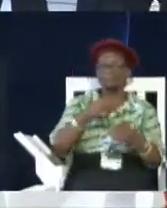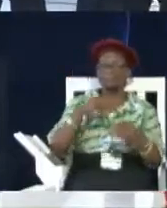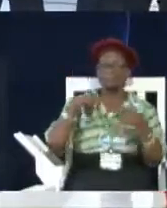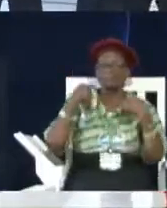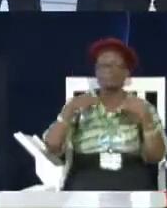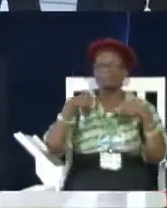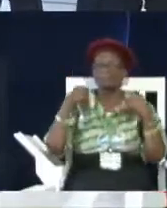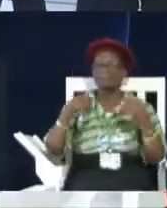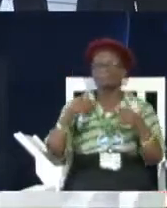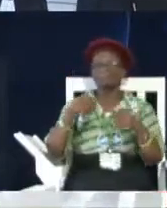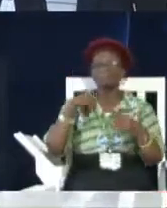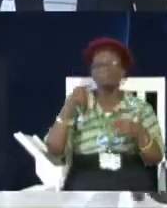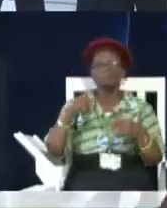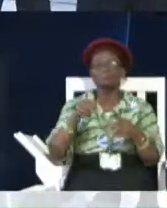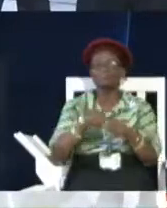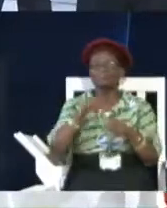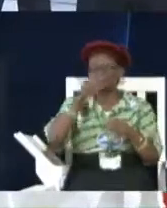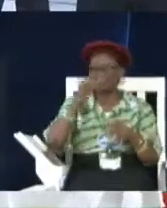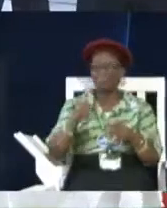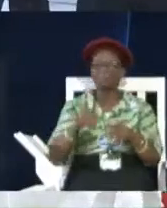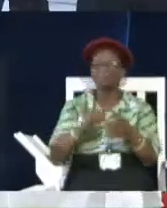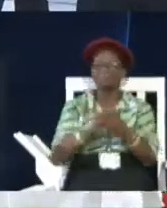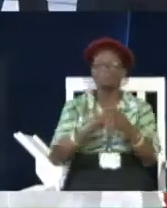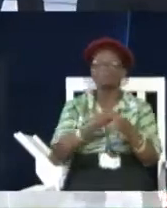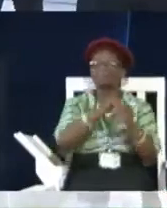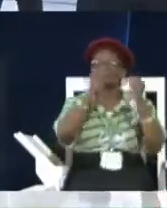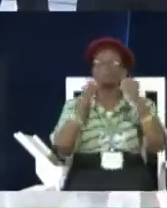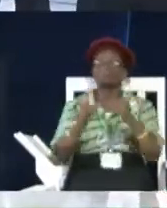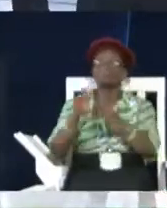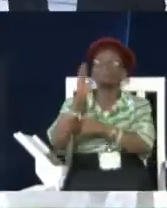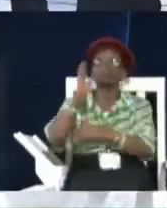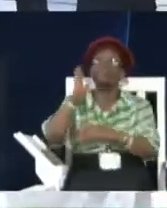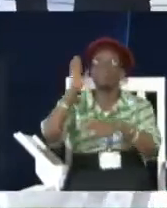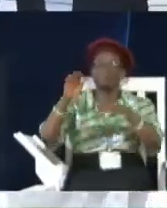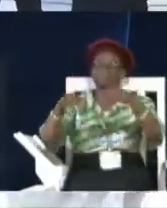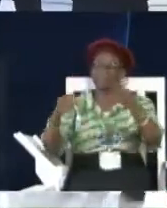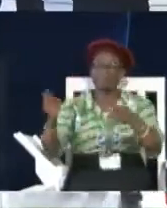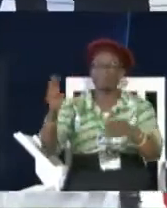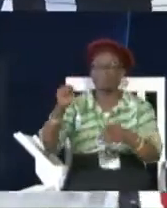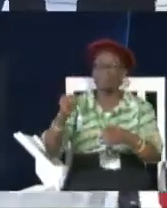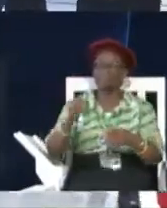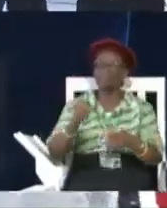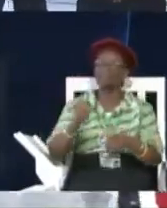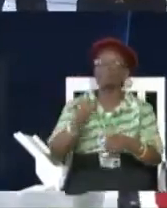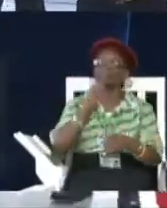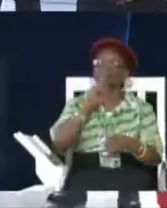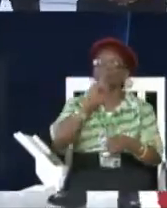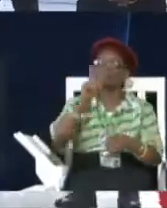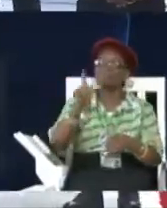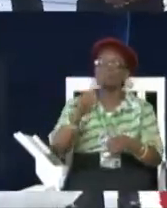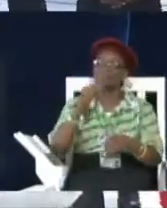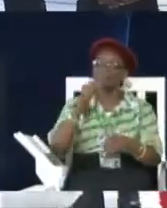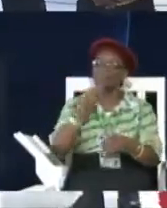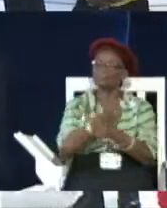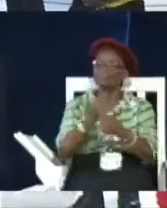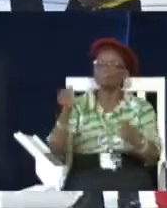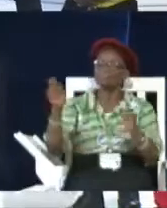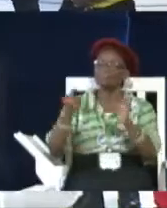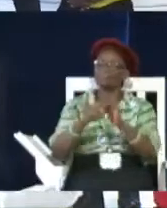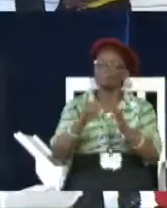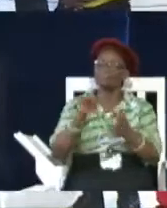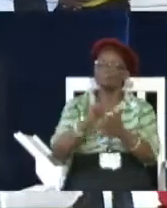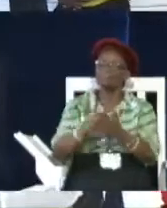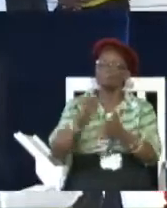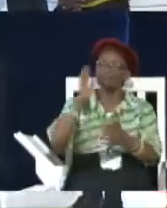them genuine salvation, the kind of salvation that will cause them to hate sin